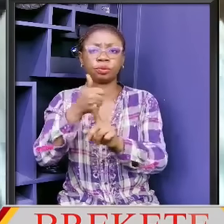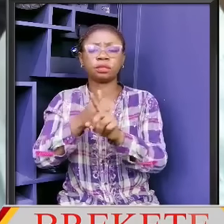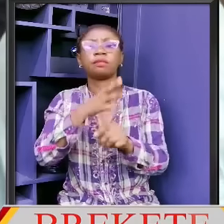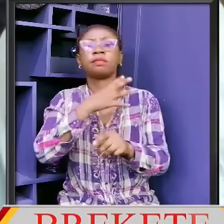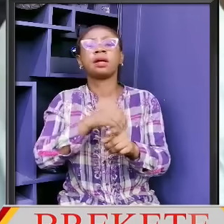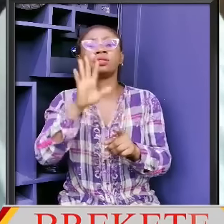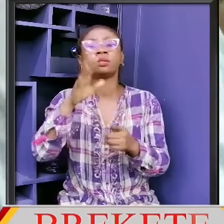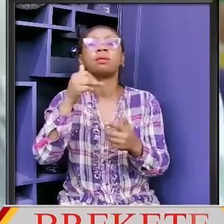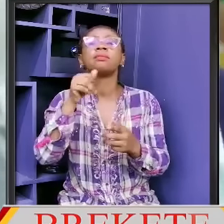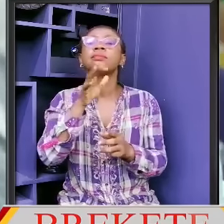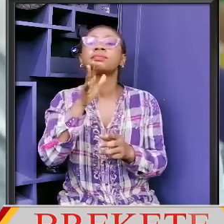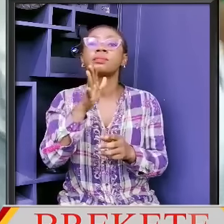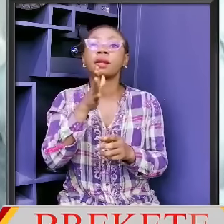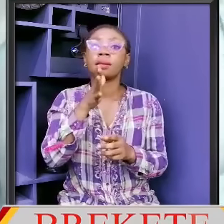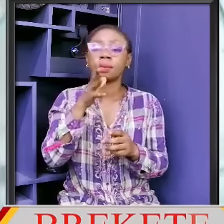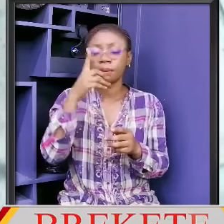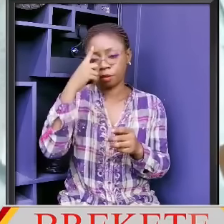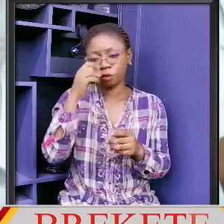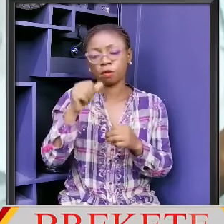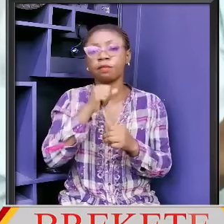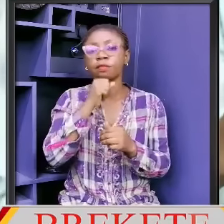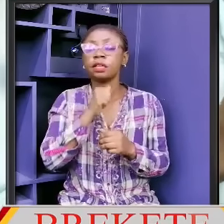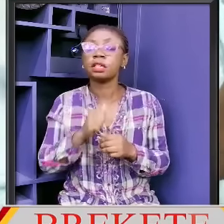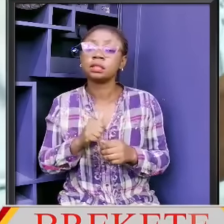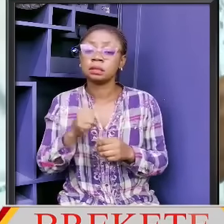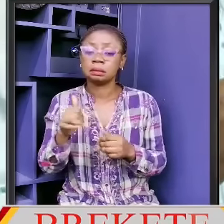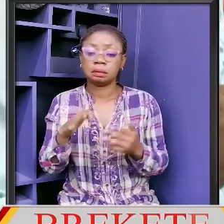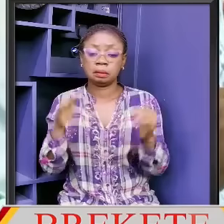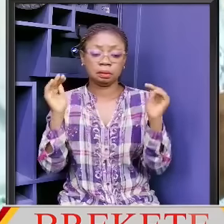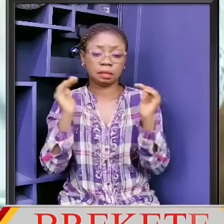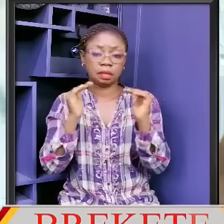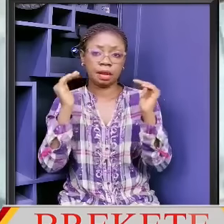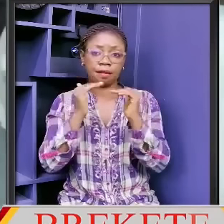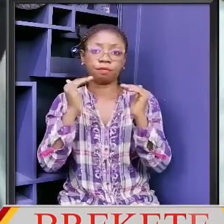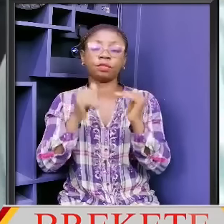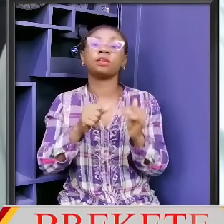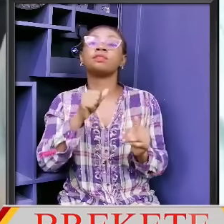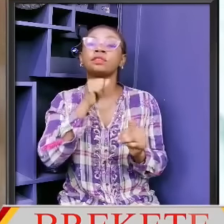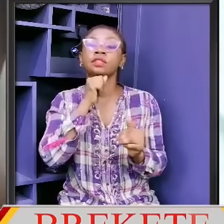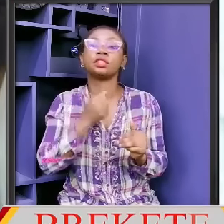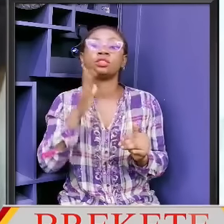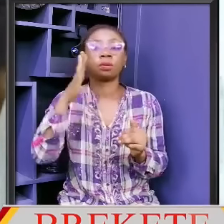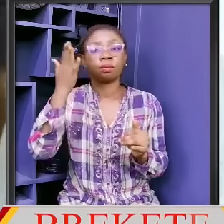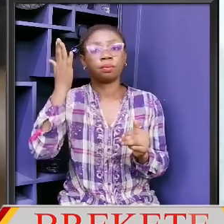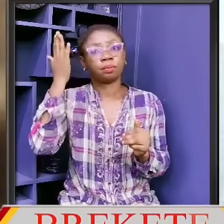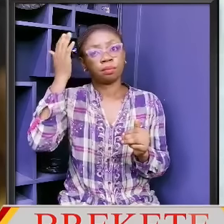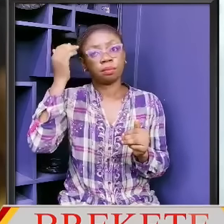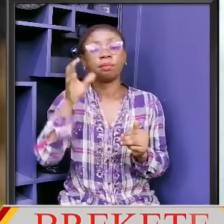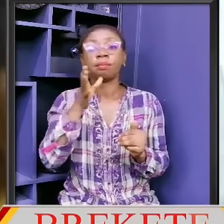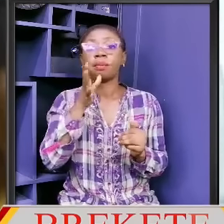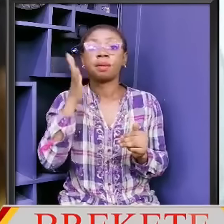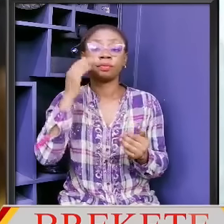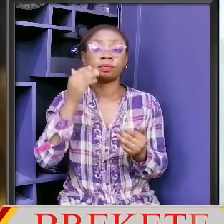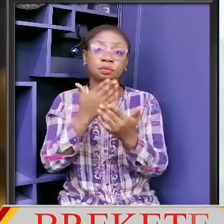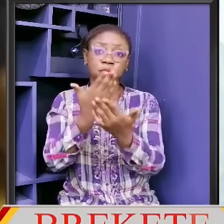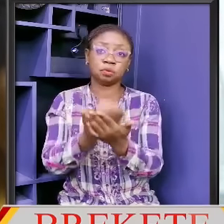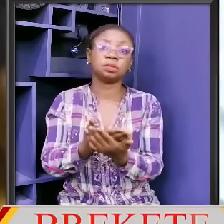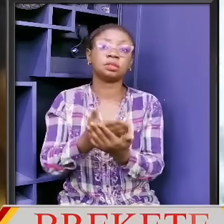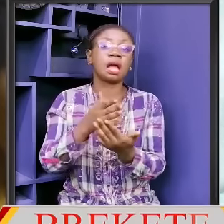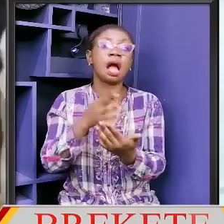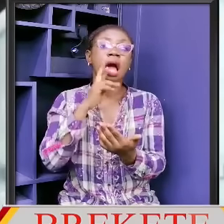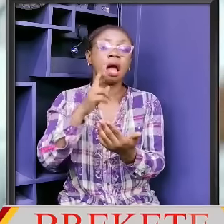Because of age, you get certain age where your mama go reach. Her brain no day as sharp as before.